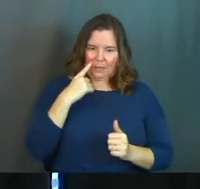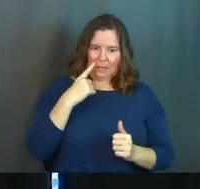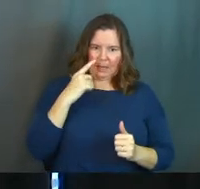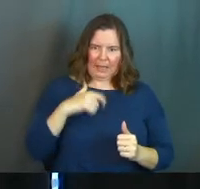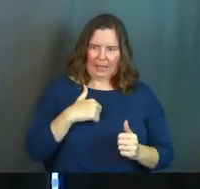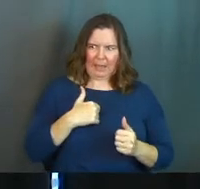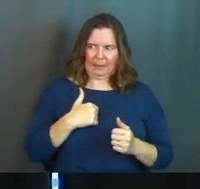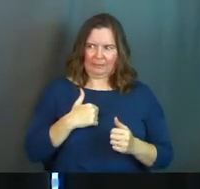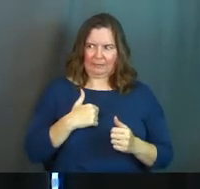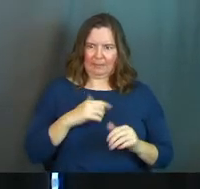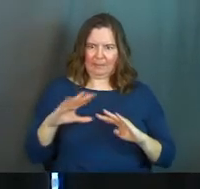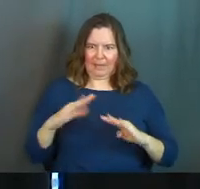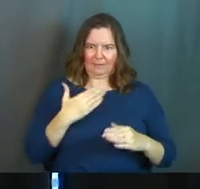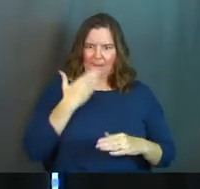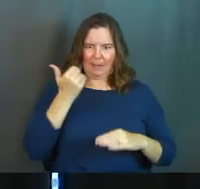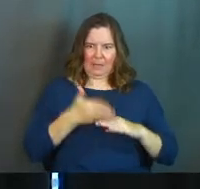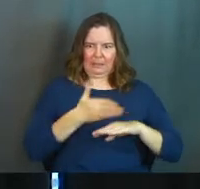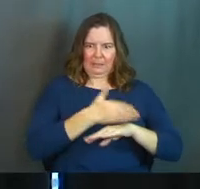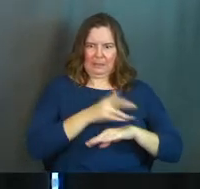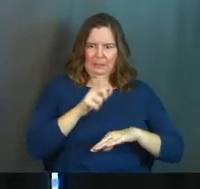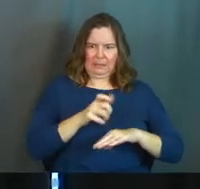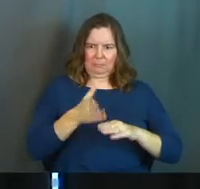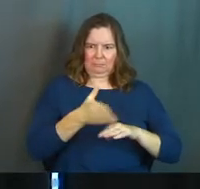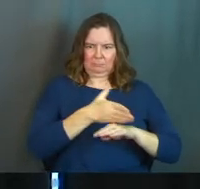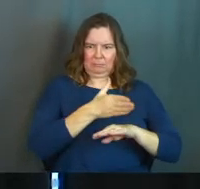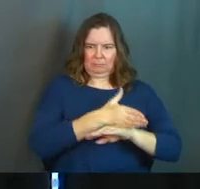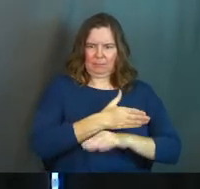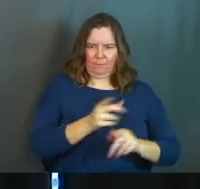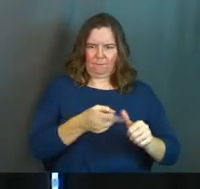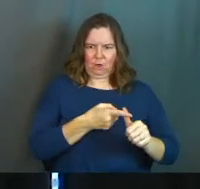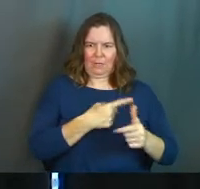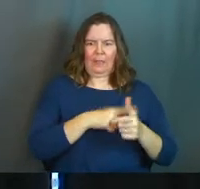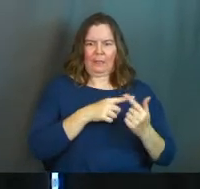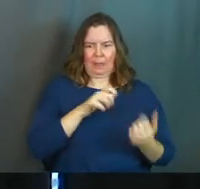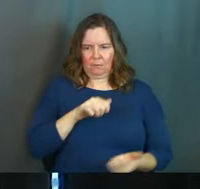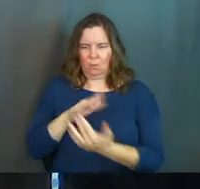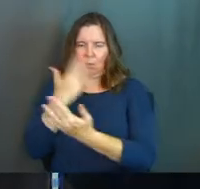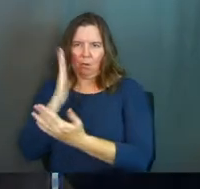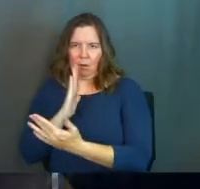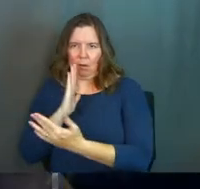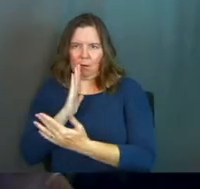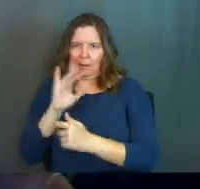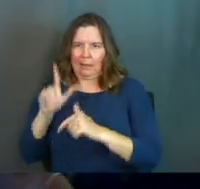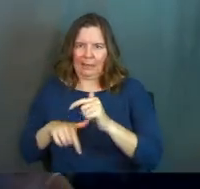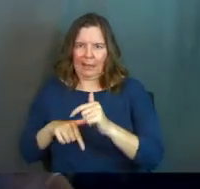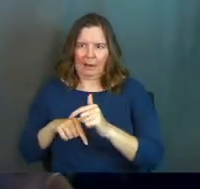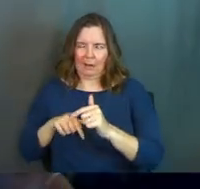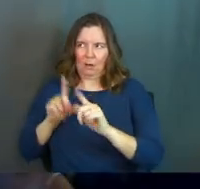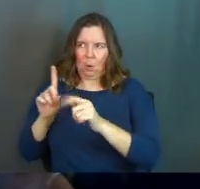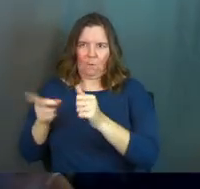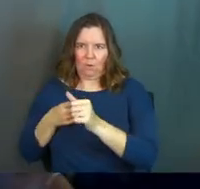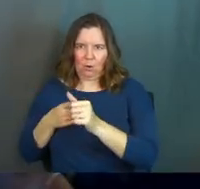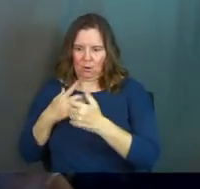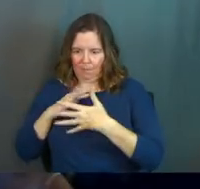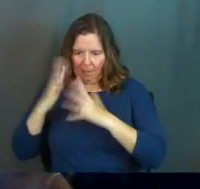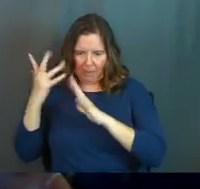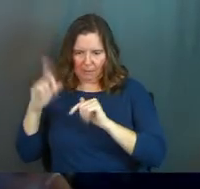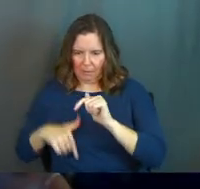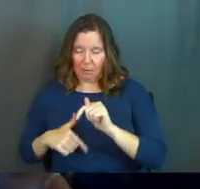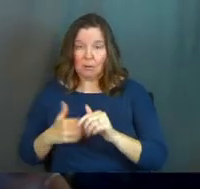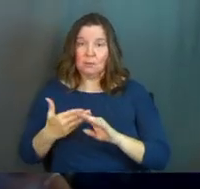think we've got to get our act together before we come to God. Most of us think that before we walk in the doors of a